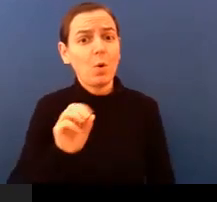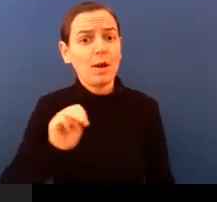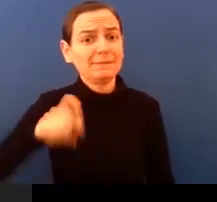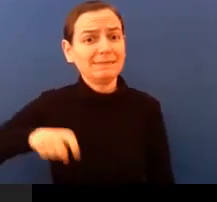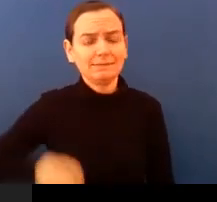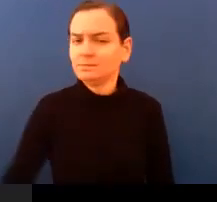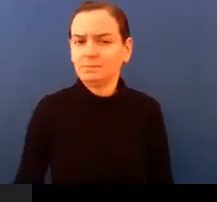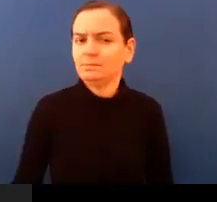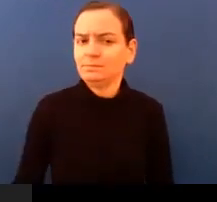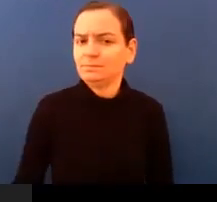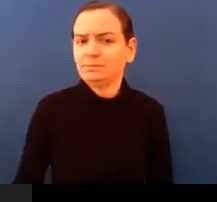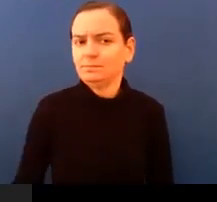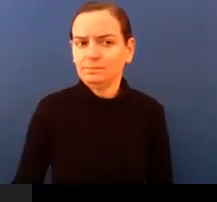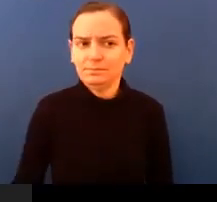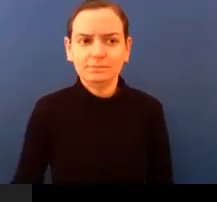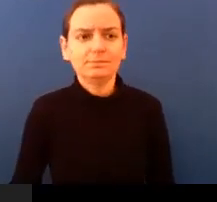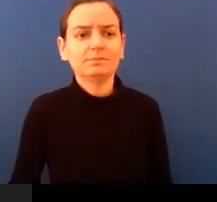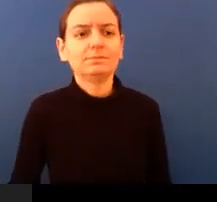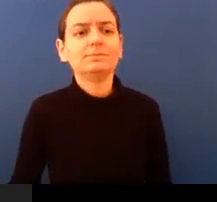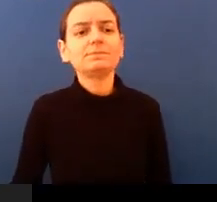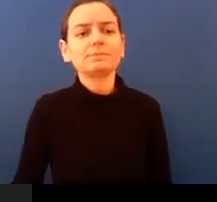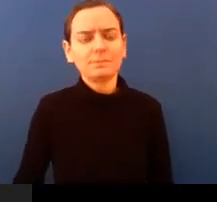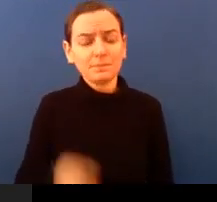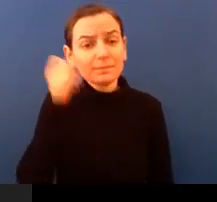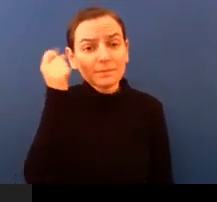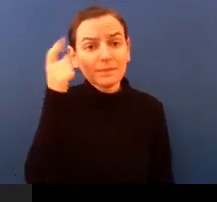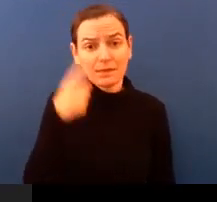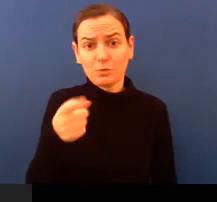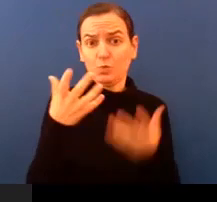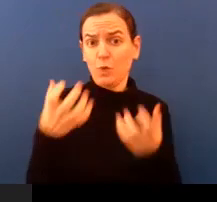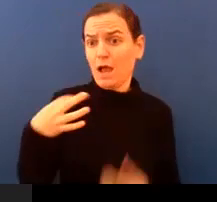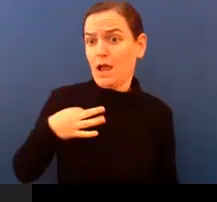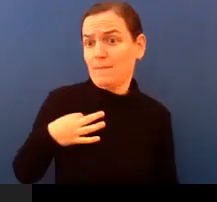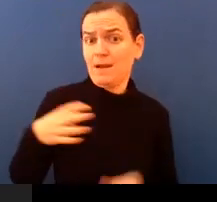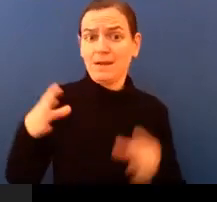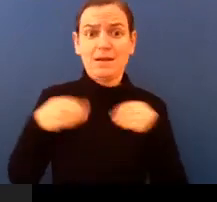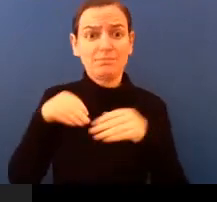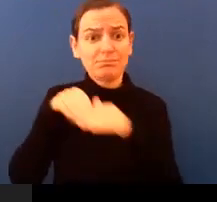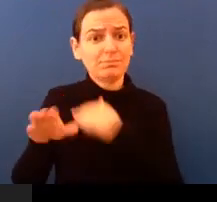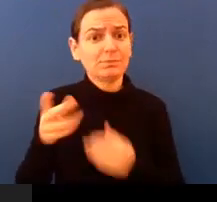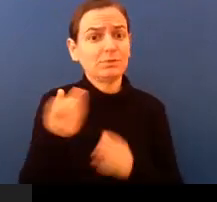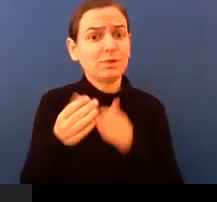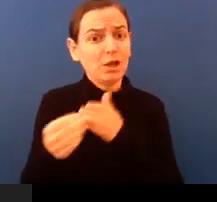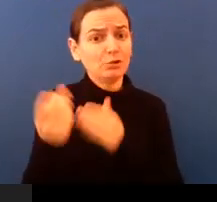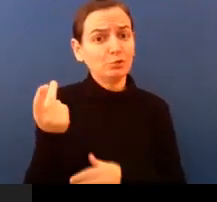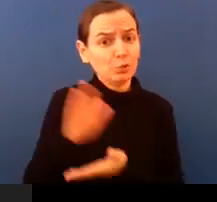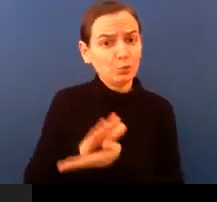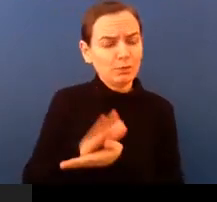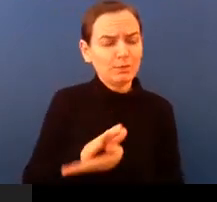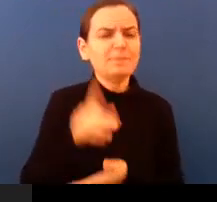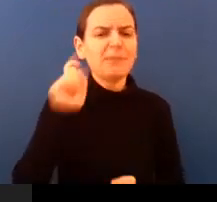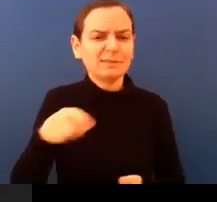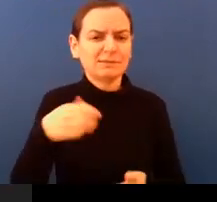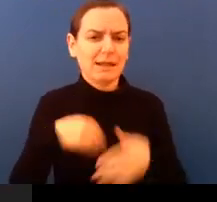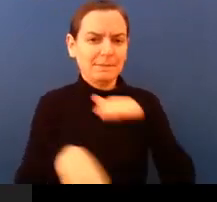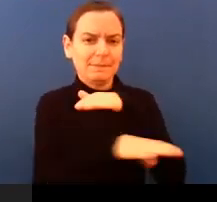In preparing for a guide dog, you have to get acceptance to a guide dog school, which usually requires